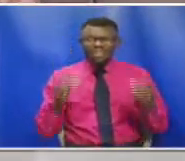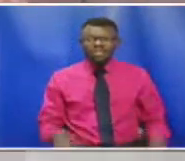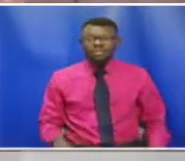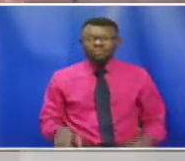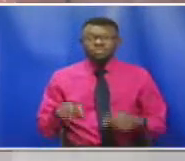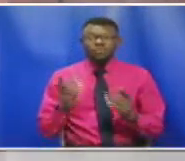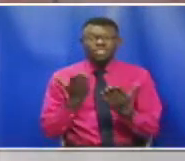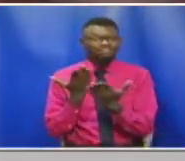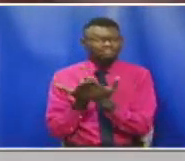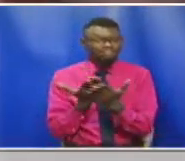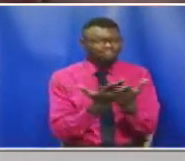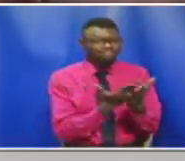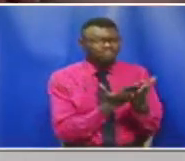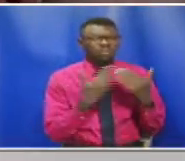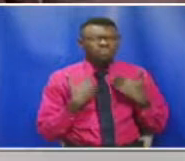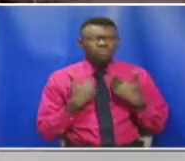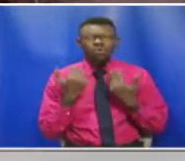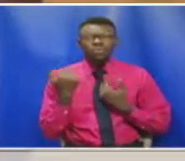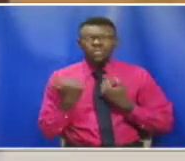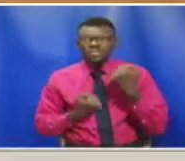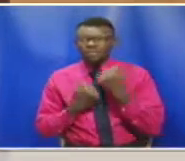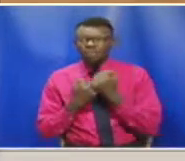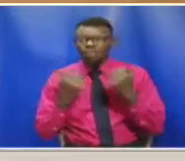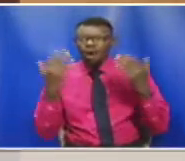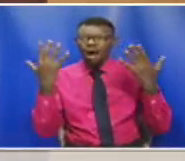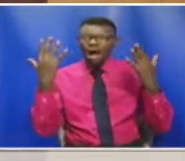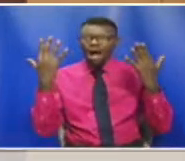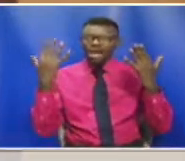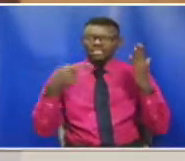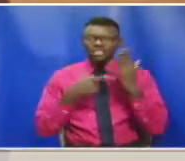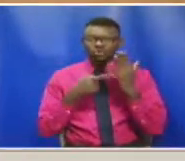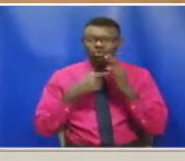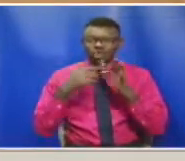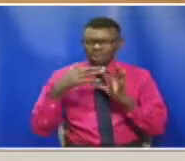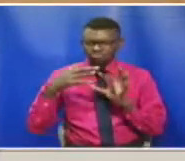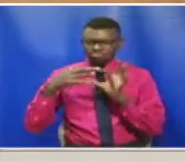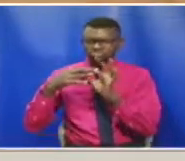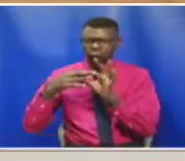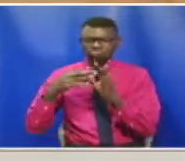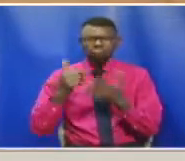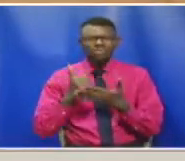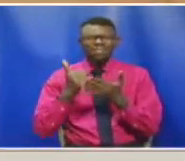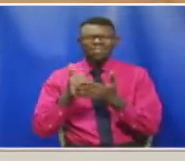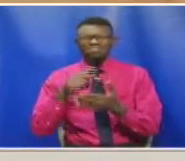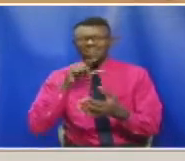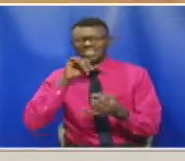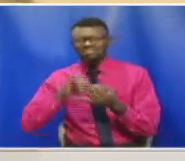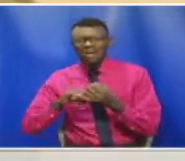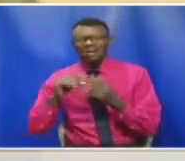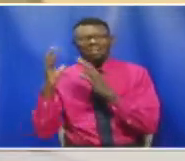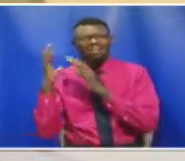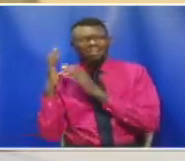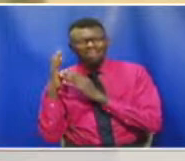appealing to well-wishers to help her acquire prosthetic hands so as to ease her husband the burden of house chores